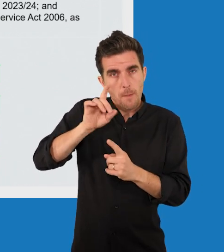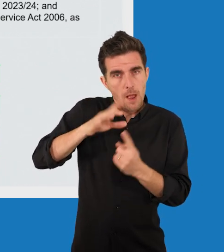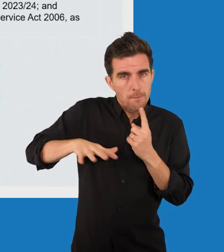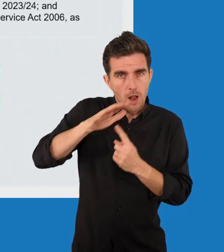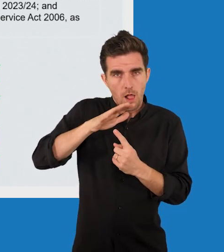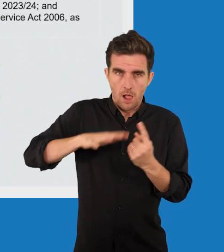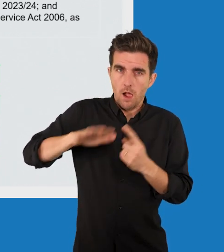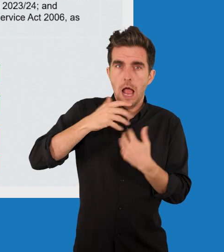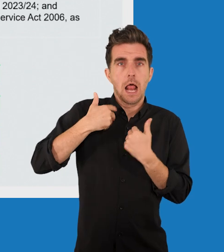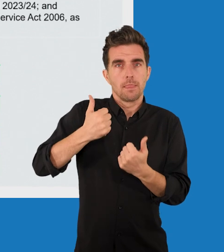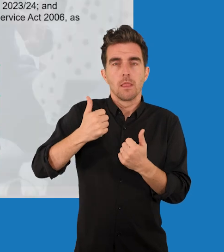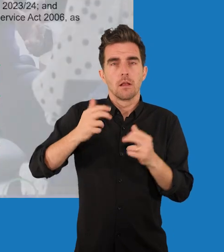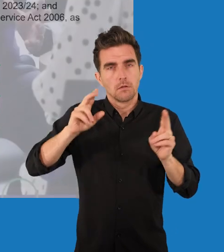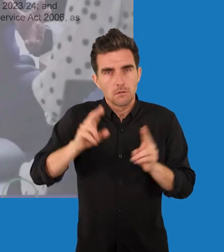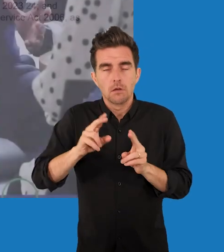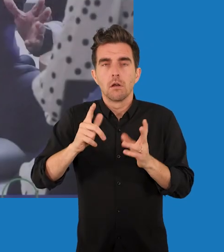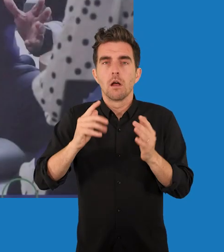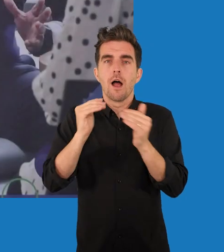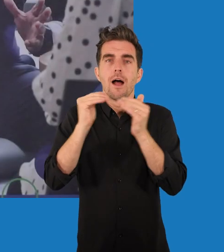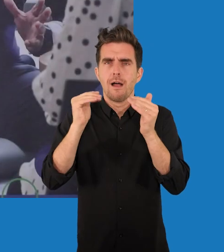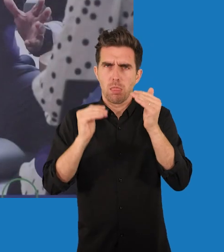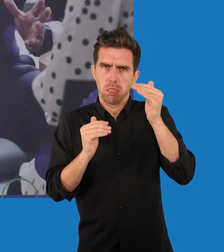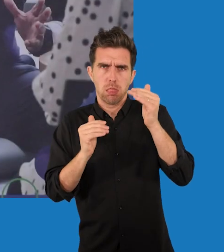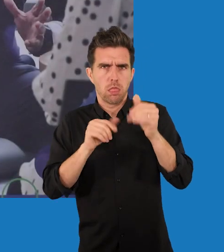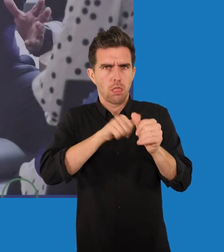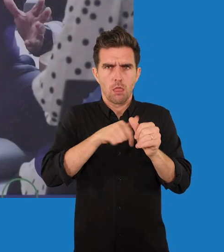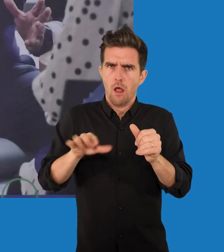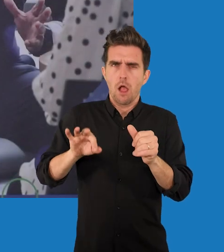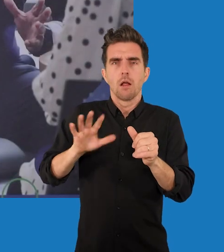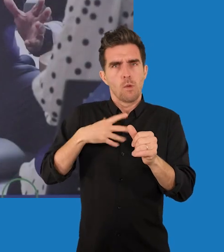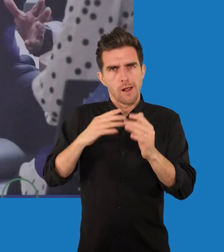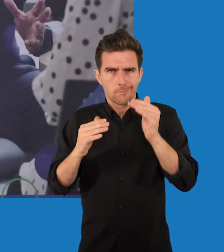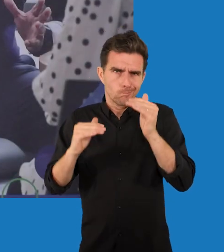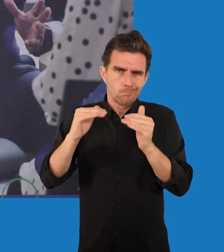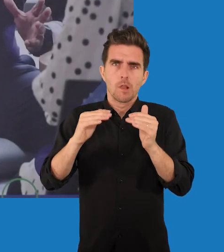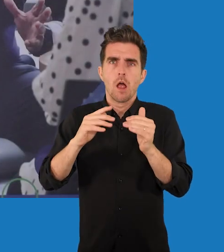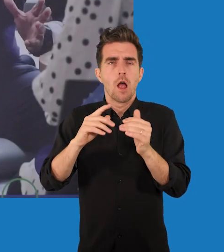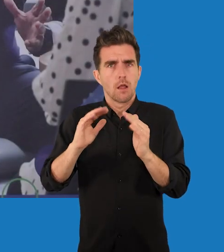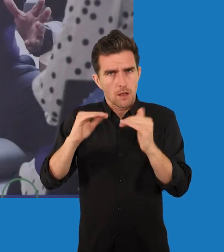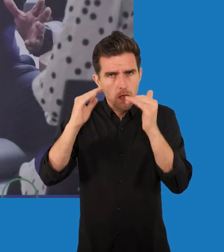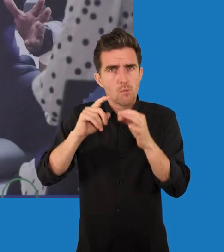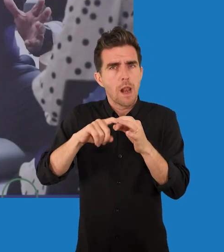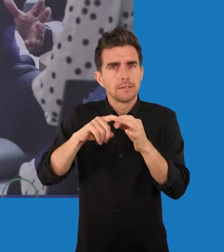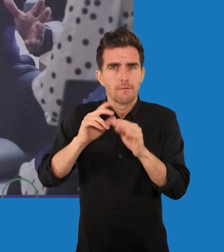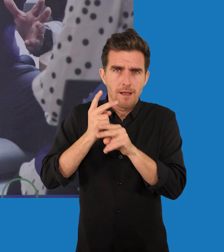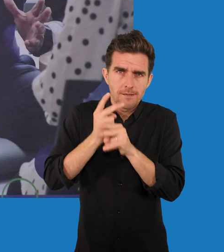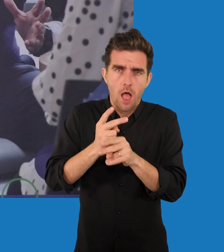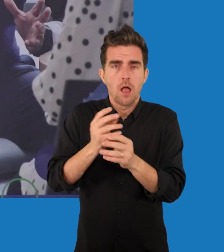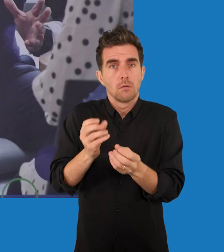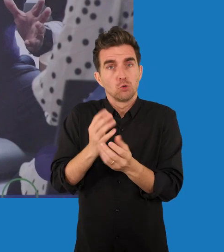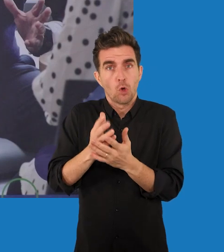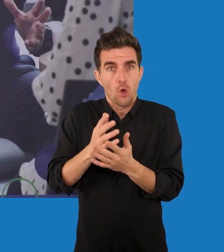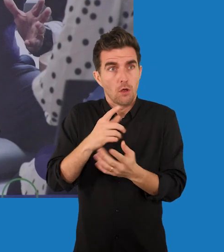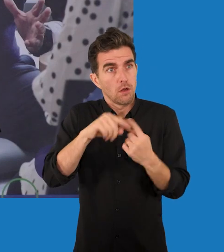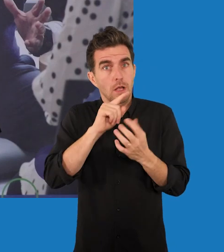on improving our population's health, to reducing health inequalities and delivering the right high quality of care and ensuring value for money for the